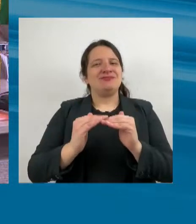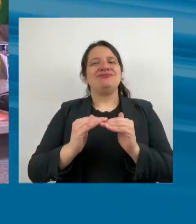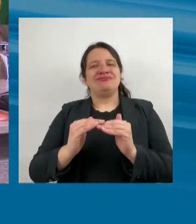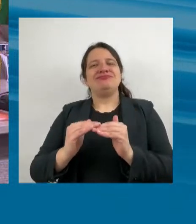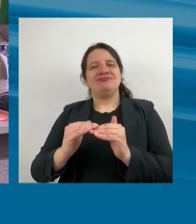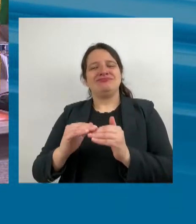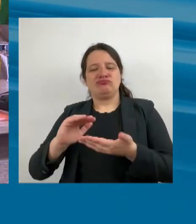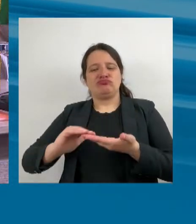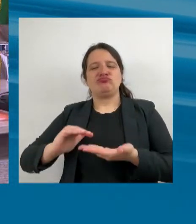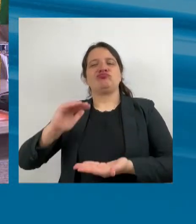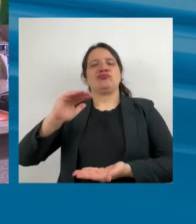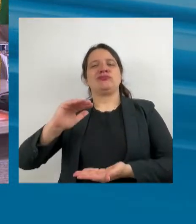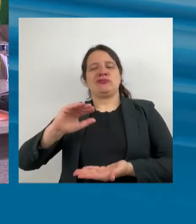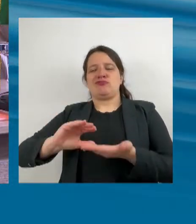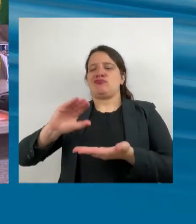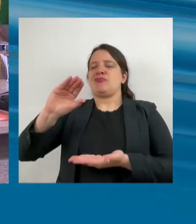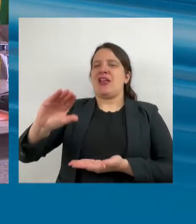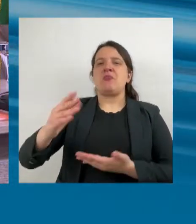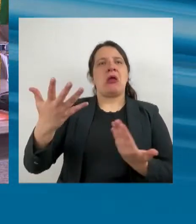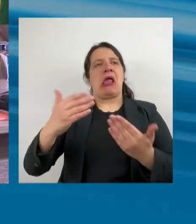wealth.